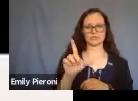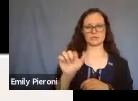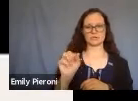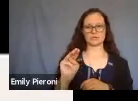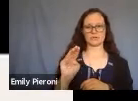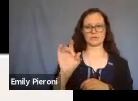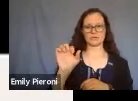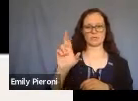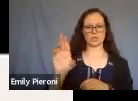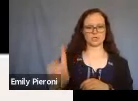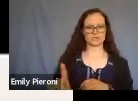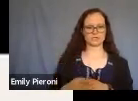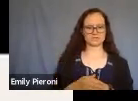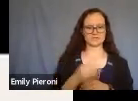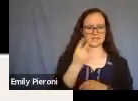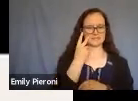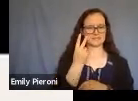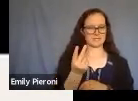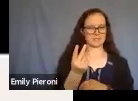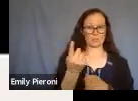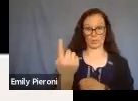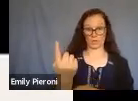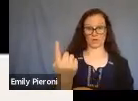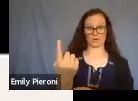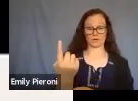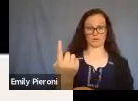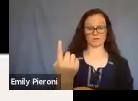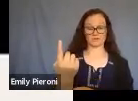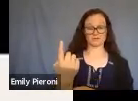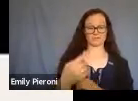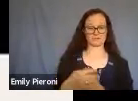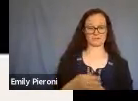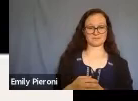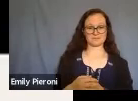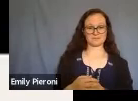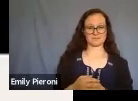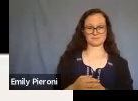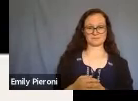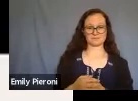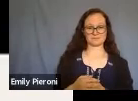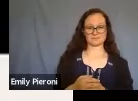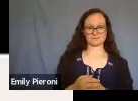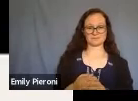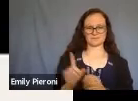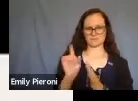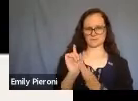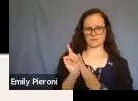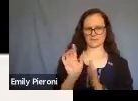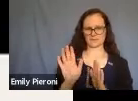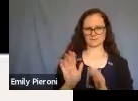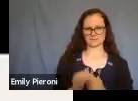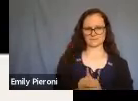Okay, let's see. I see we have one. Just a moment. Dennis